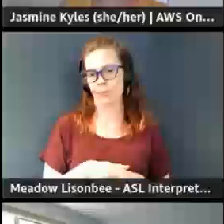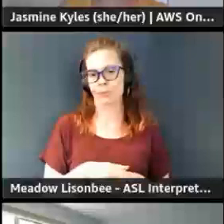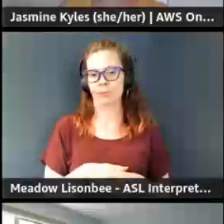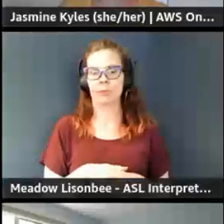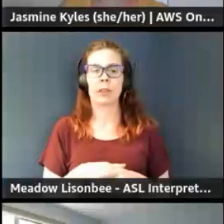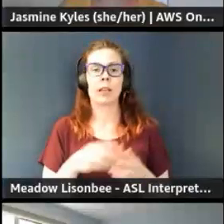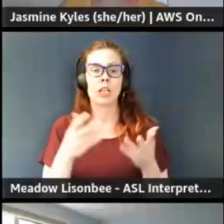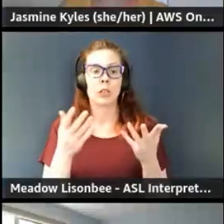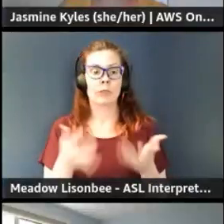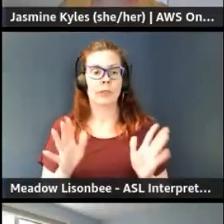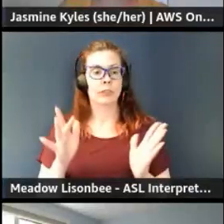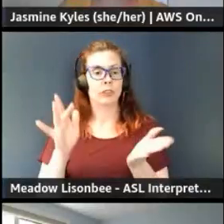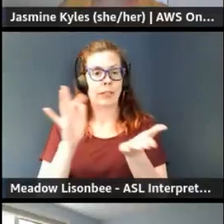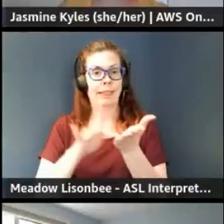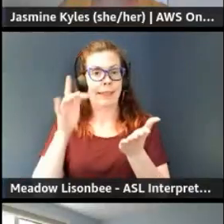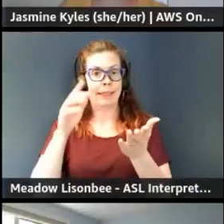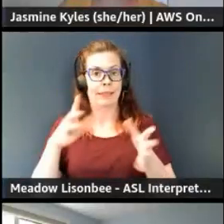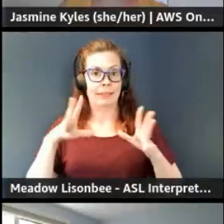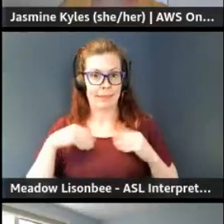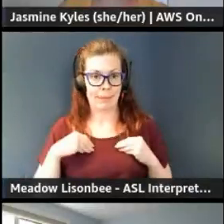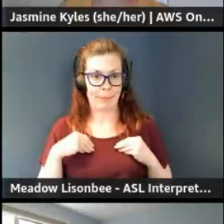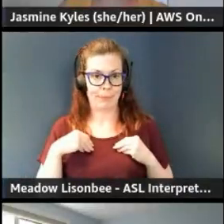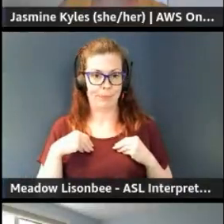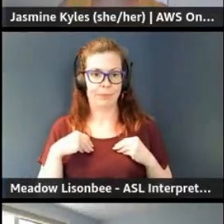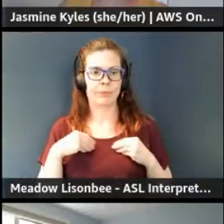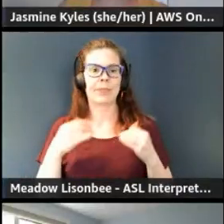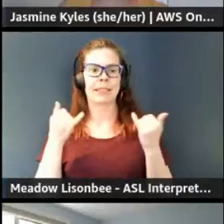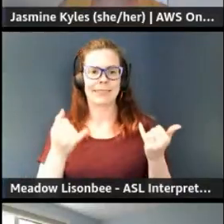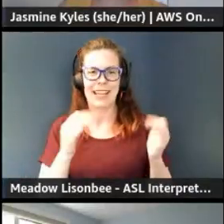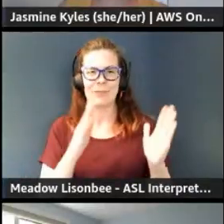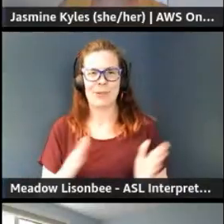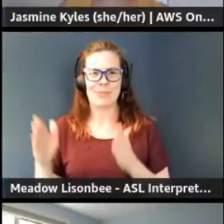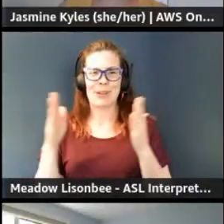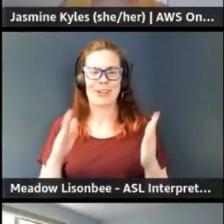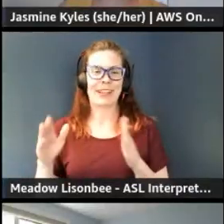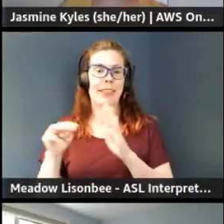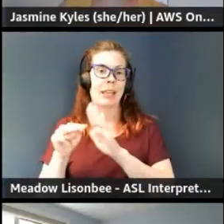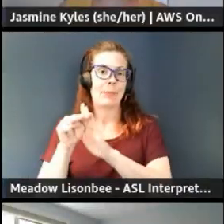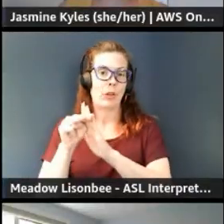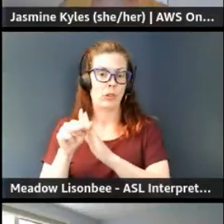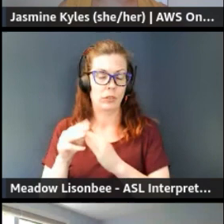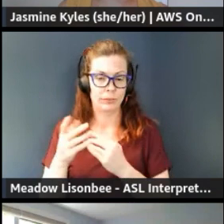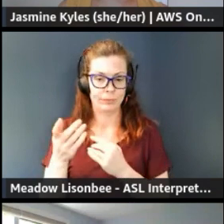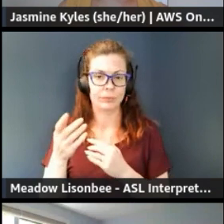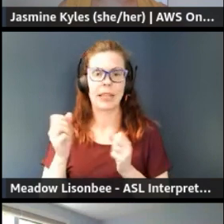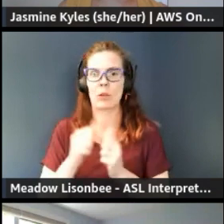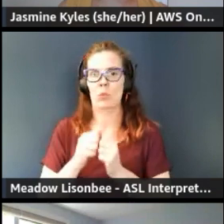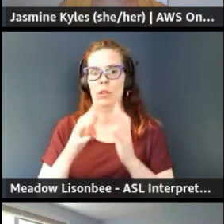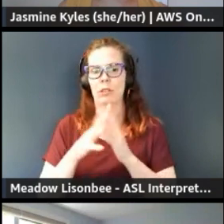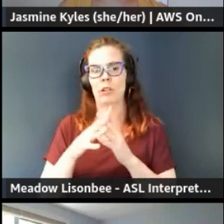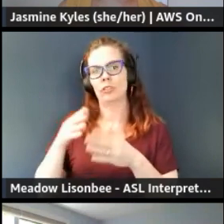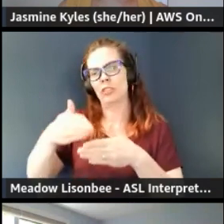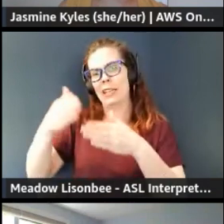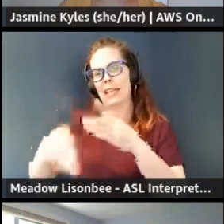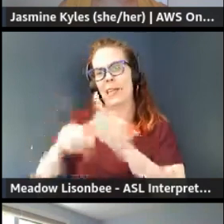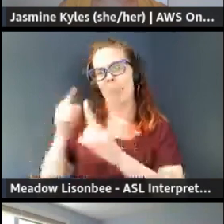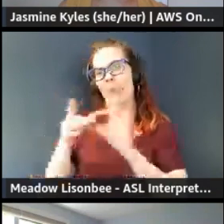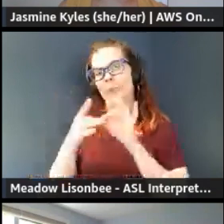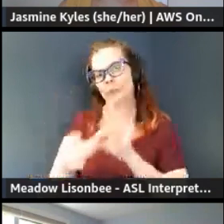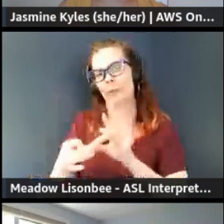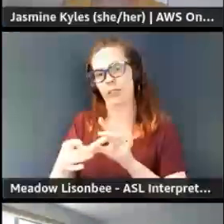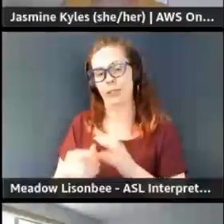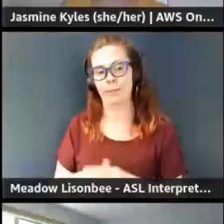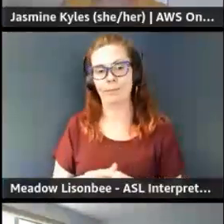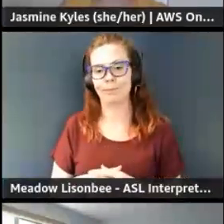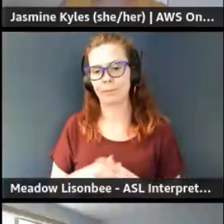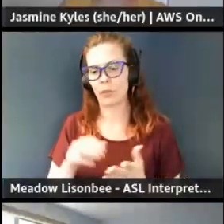So once you click that you accept that, now we're preparing the model, and it is going to launch an endpoint associated with that. So